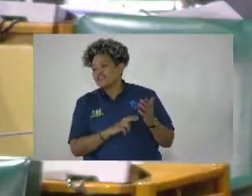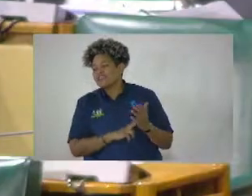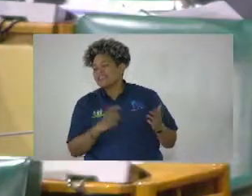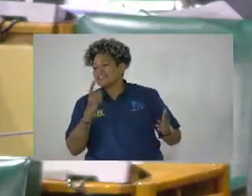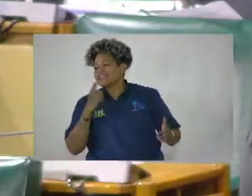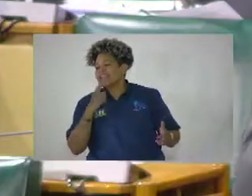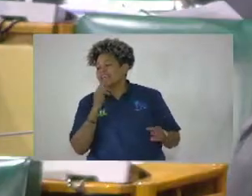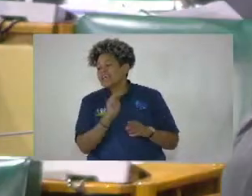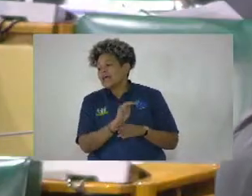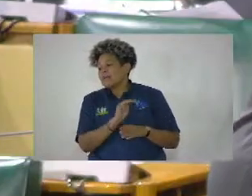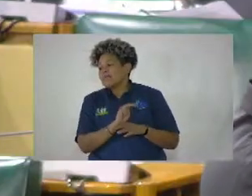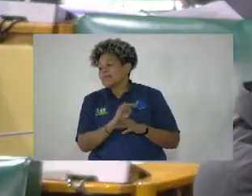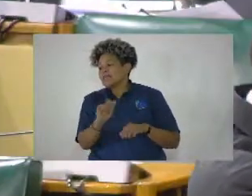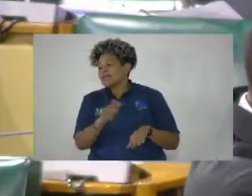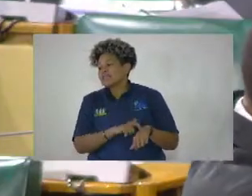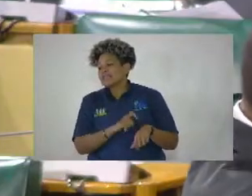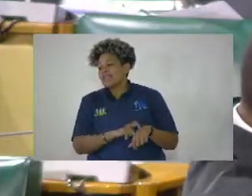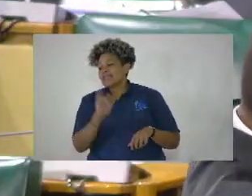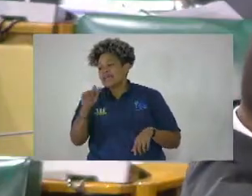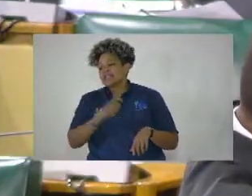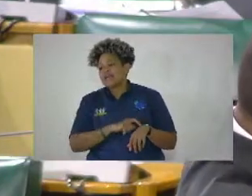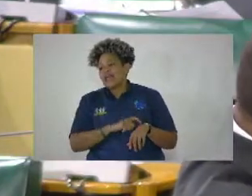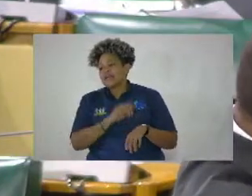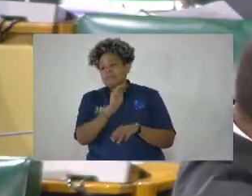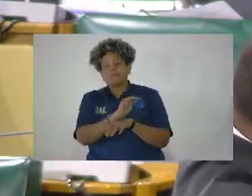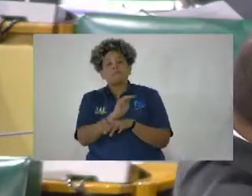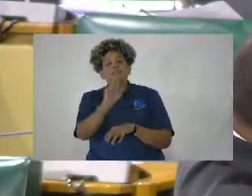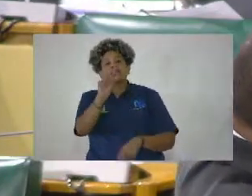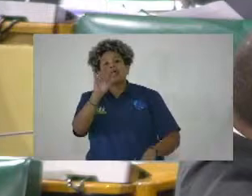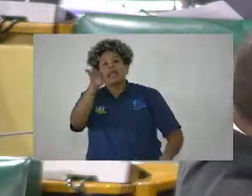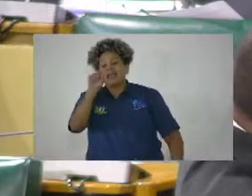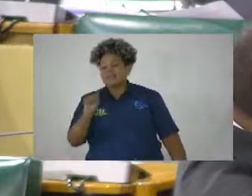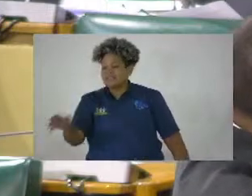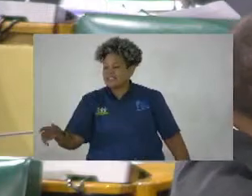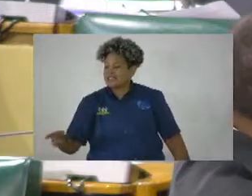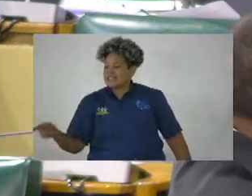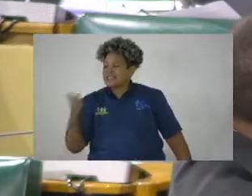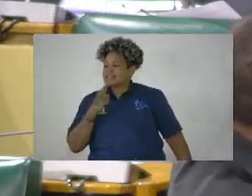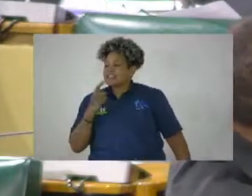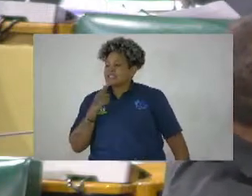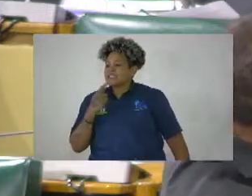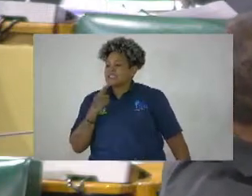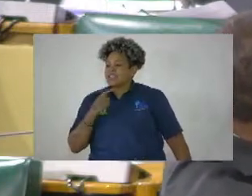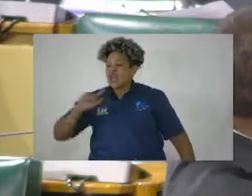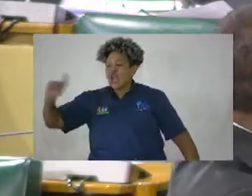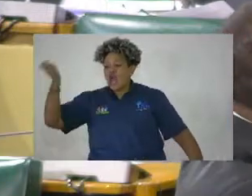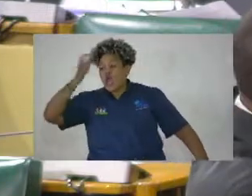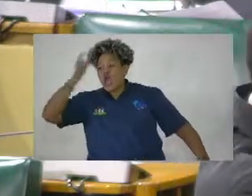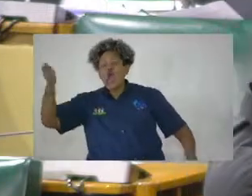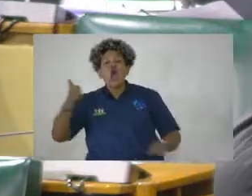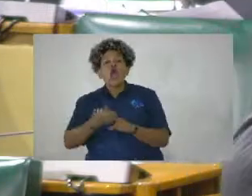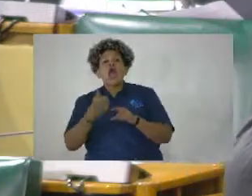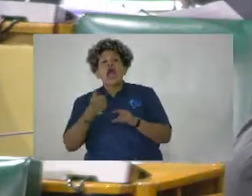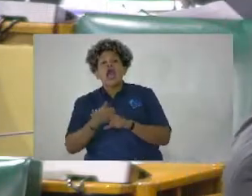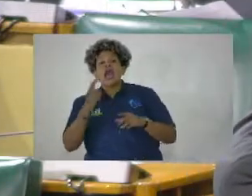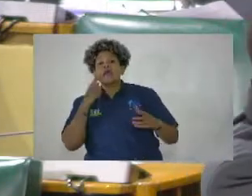the minister was Minister Davies at the time, and it said the government